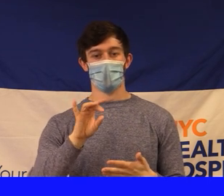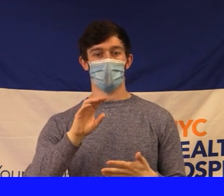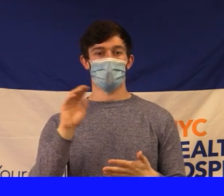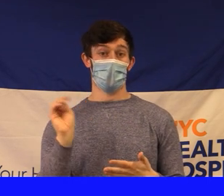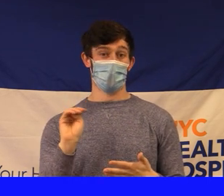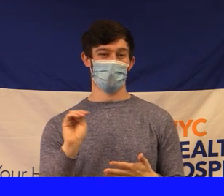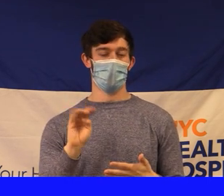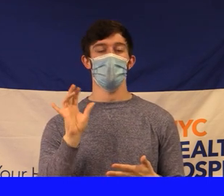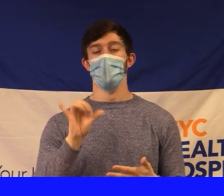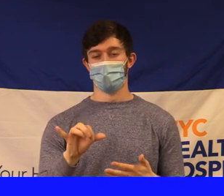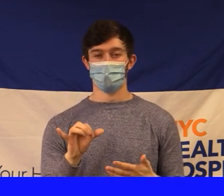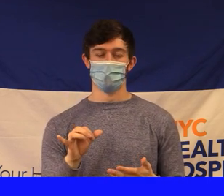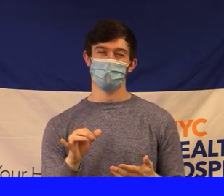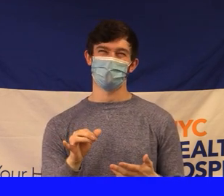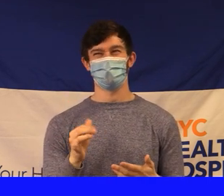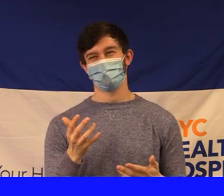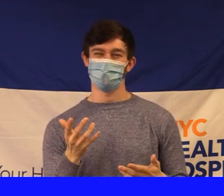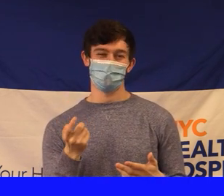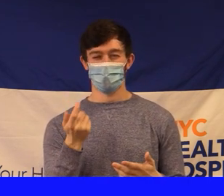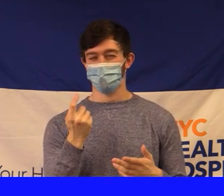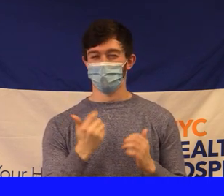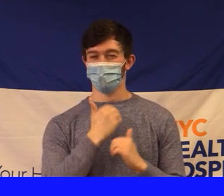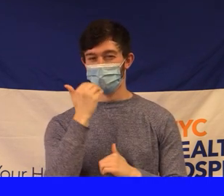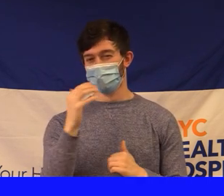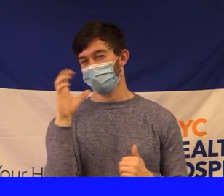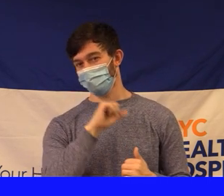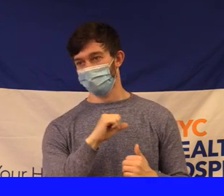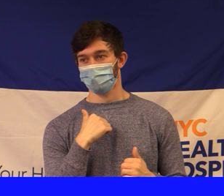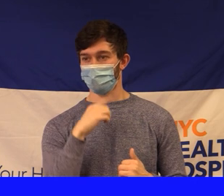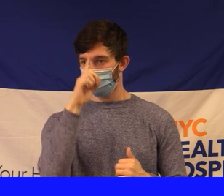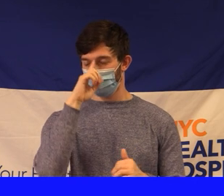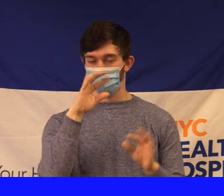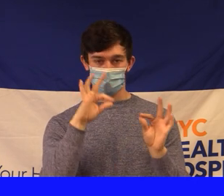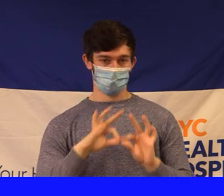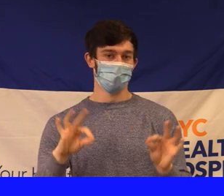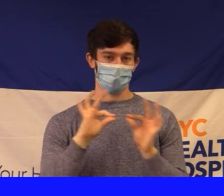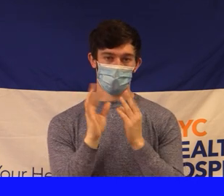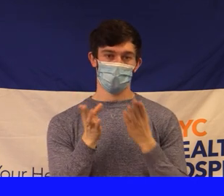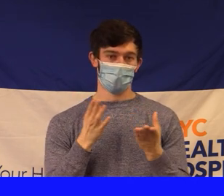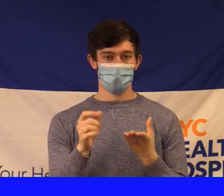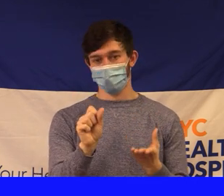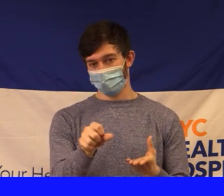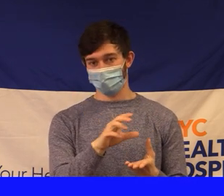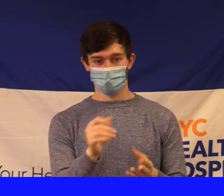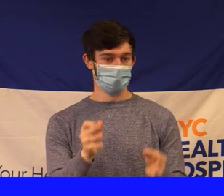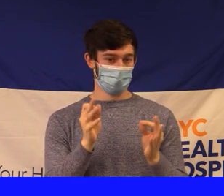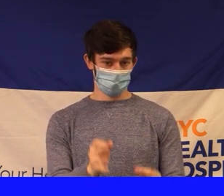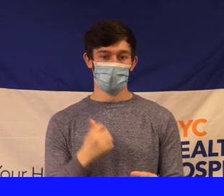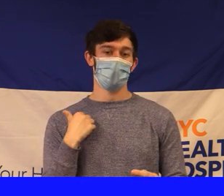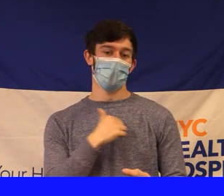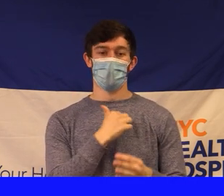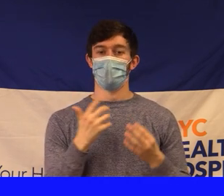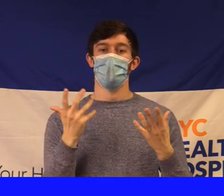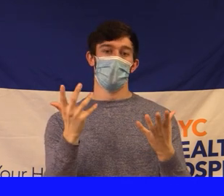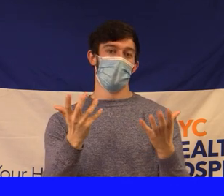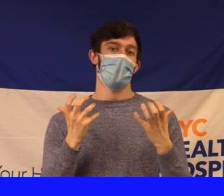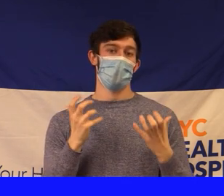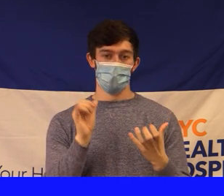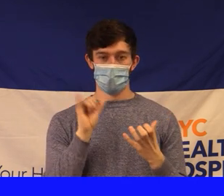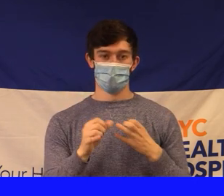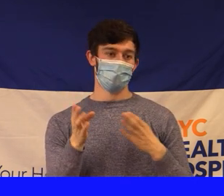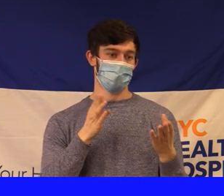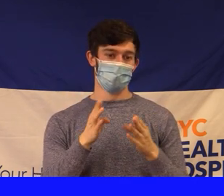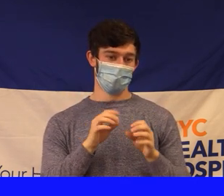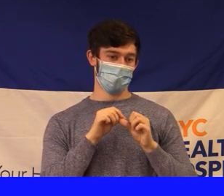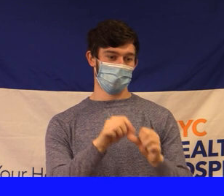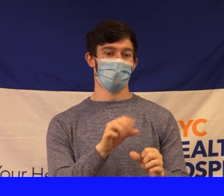optimistic. I do believe that it's an important service, and definitely we wanted to make the